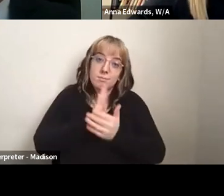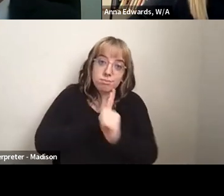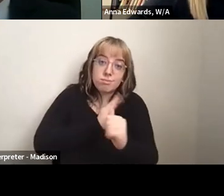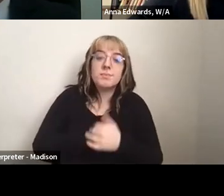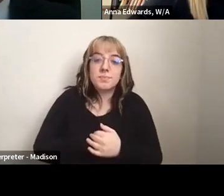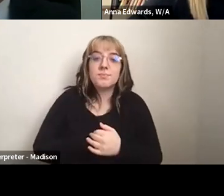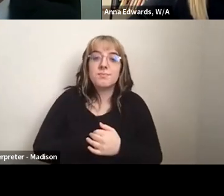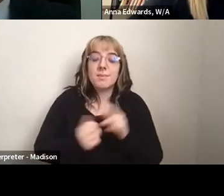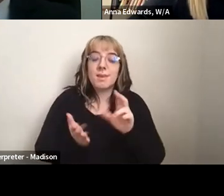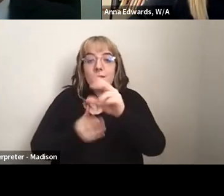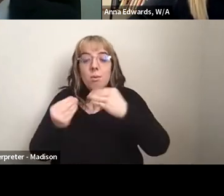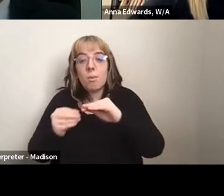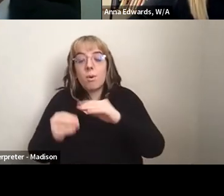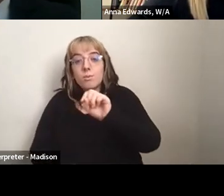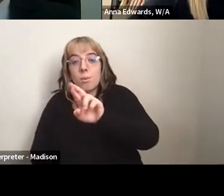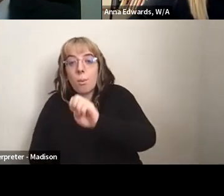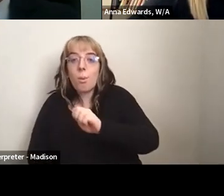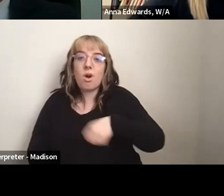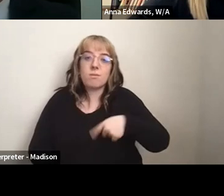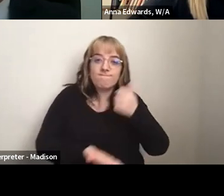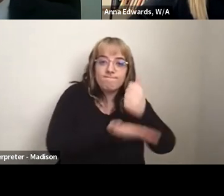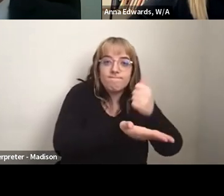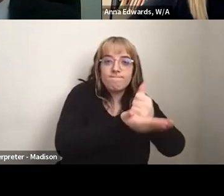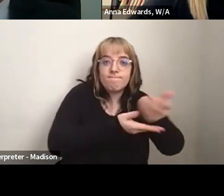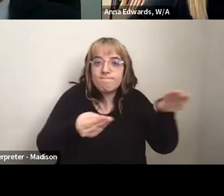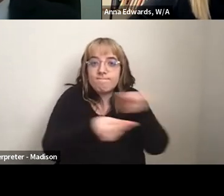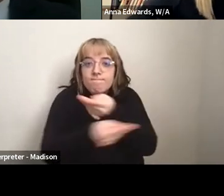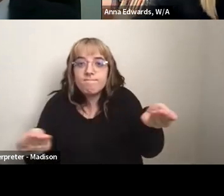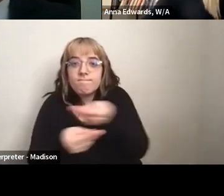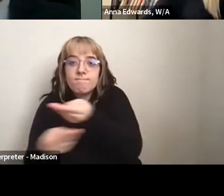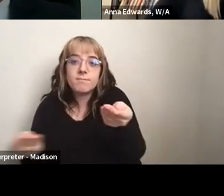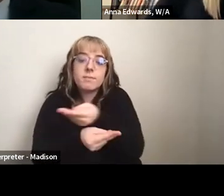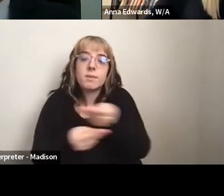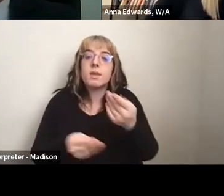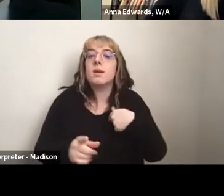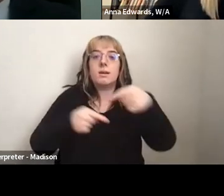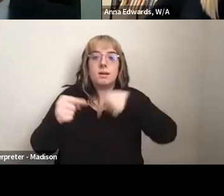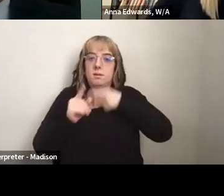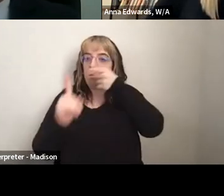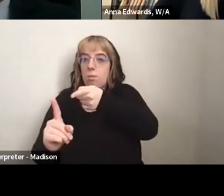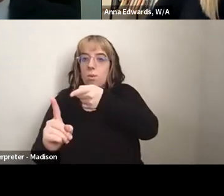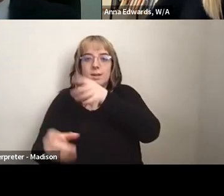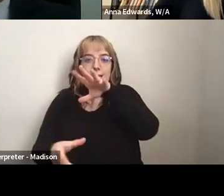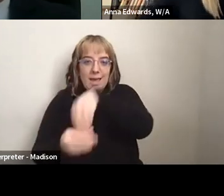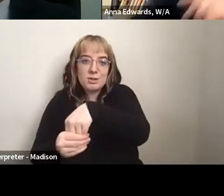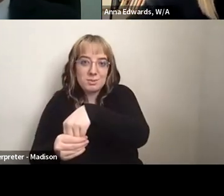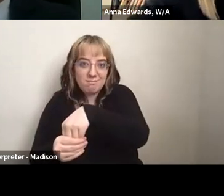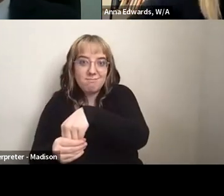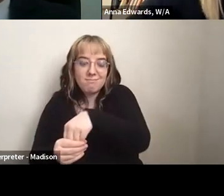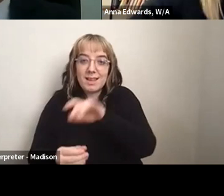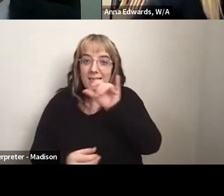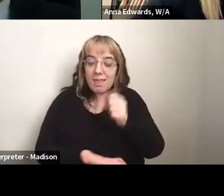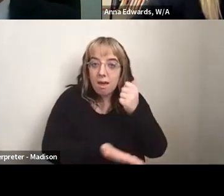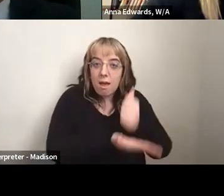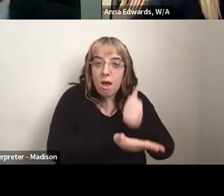our core and interventions, but it comes back to engagement, that